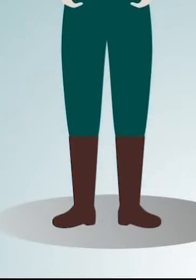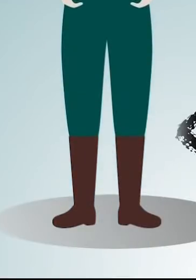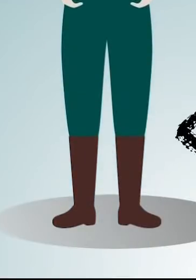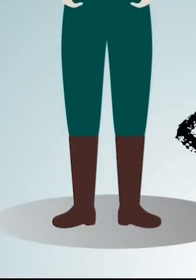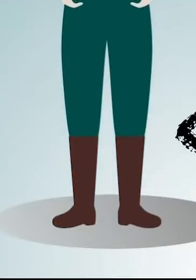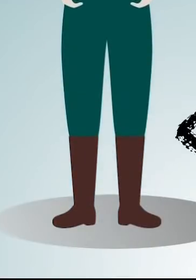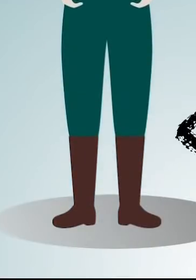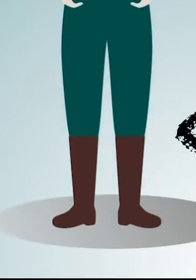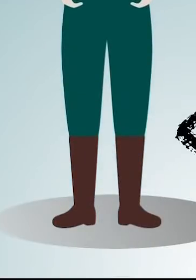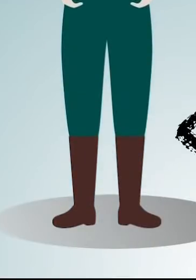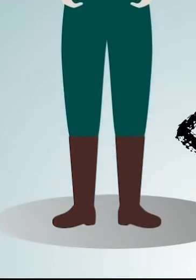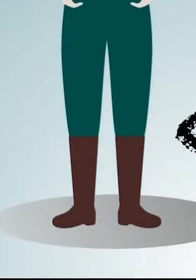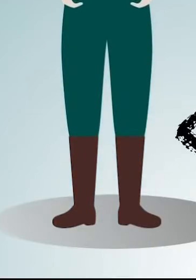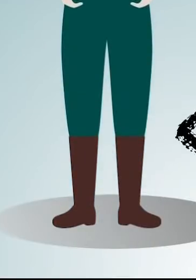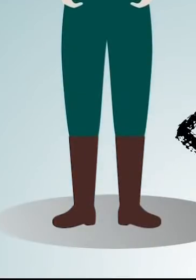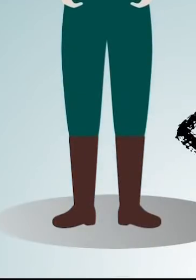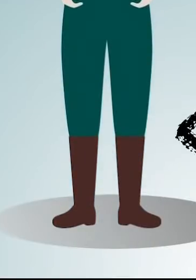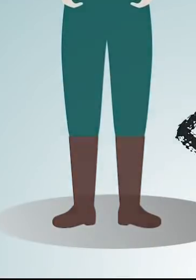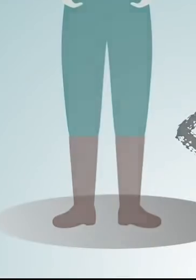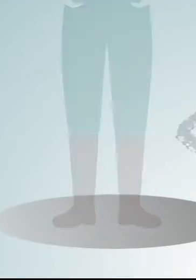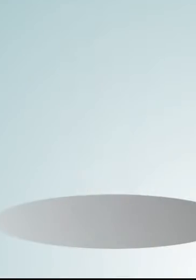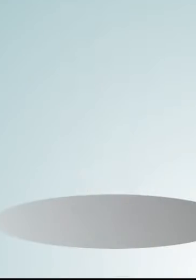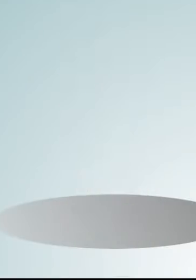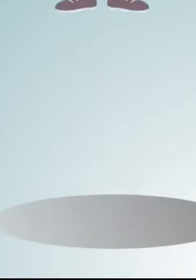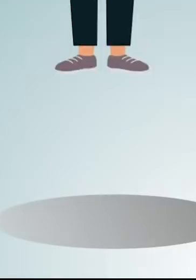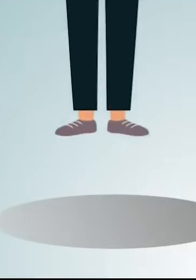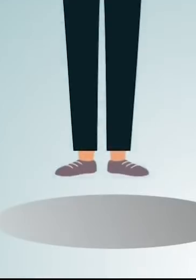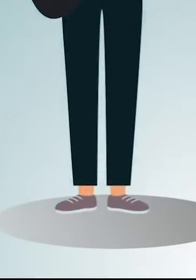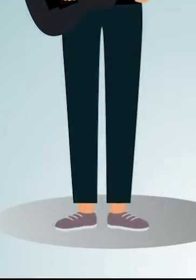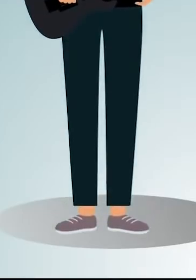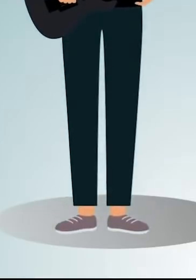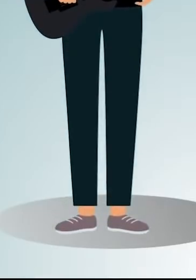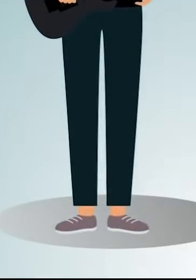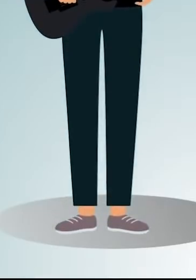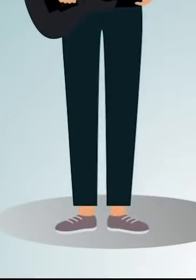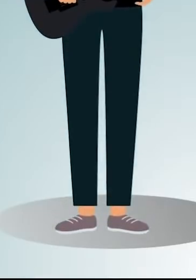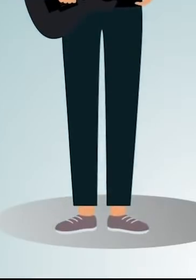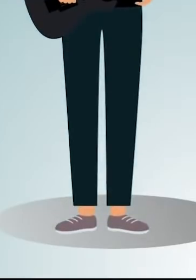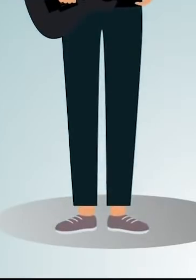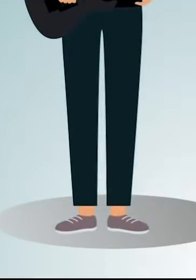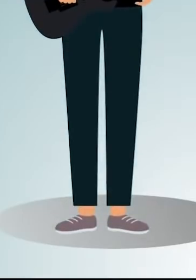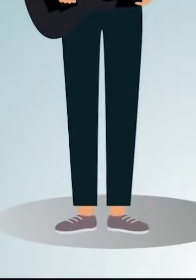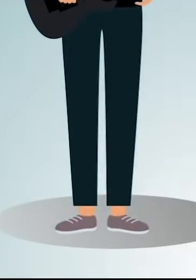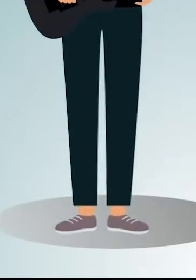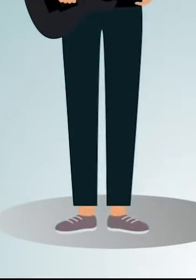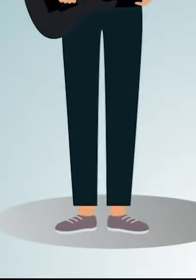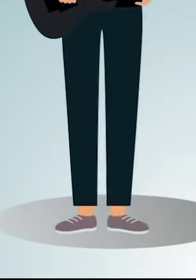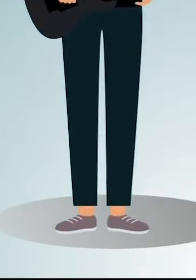Thank you.